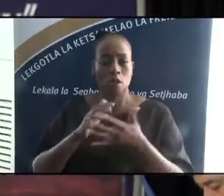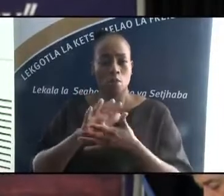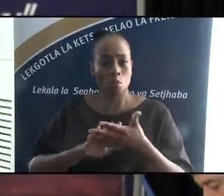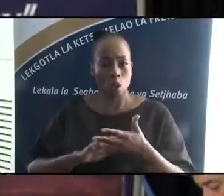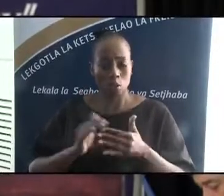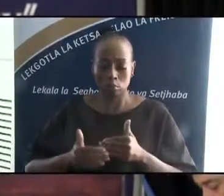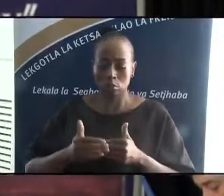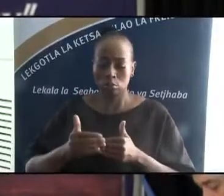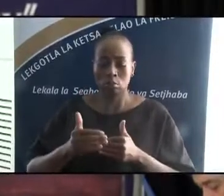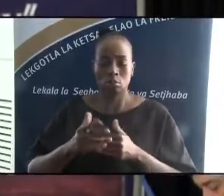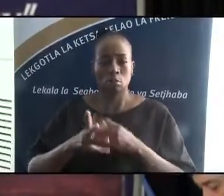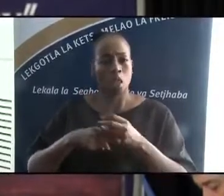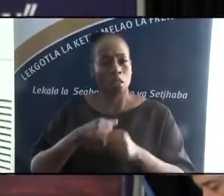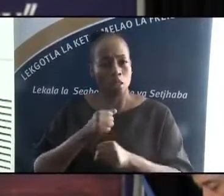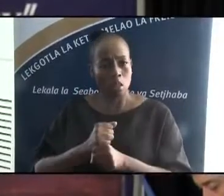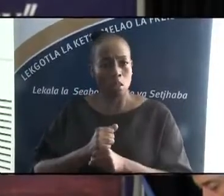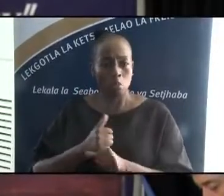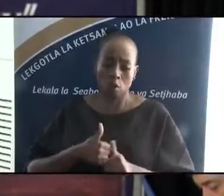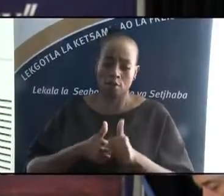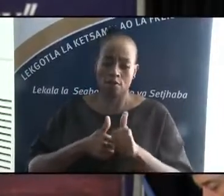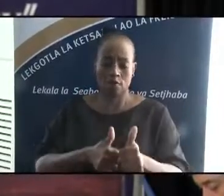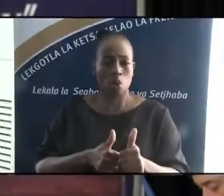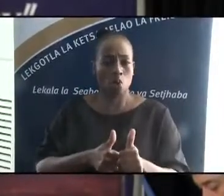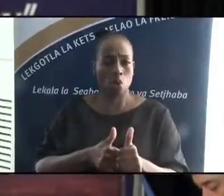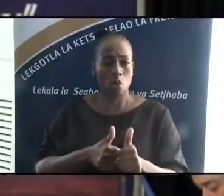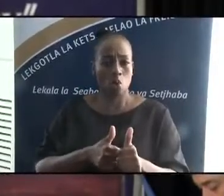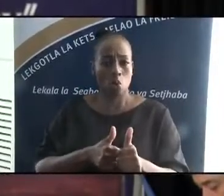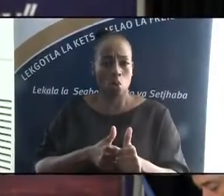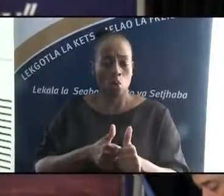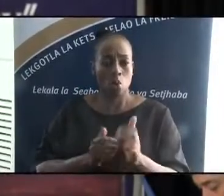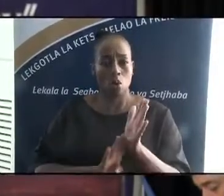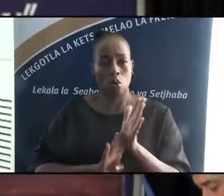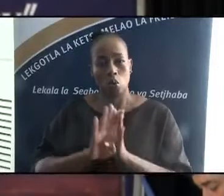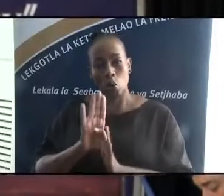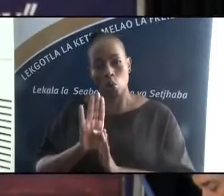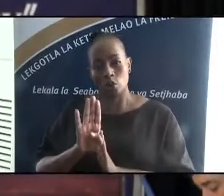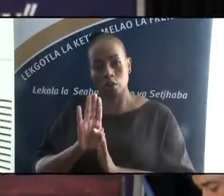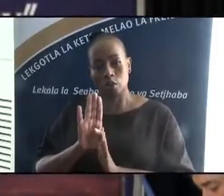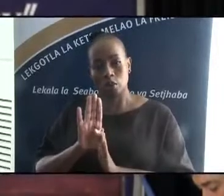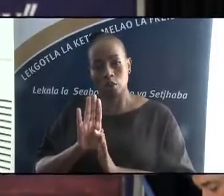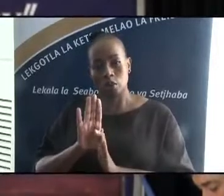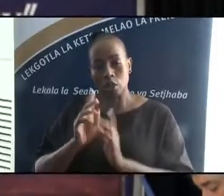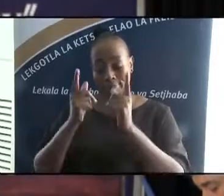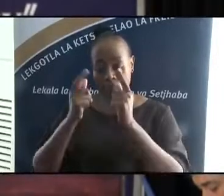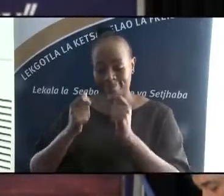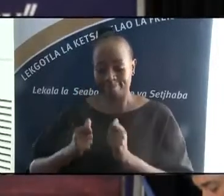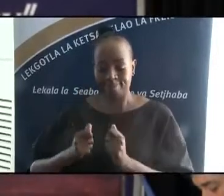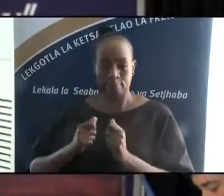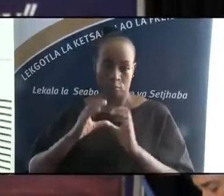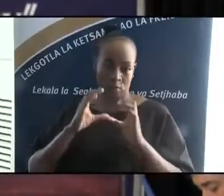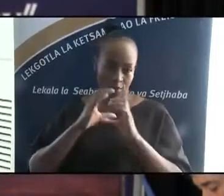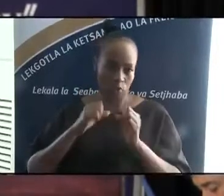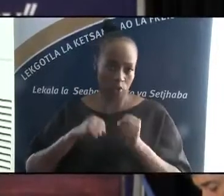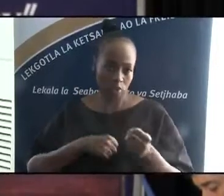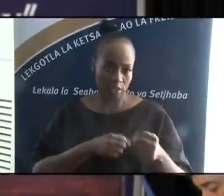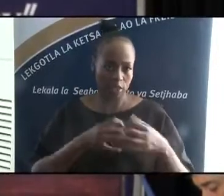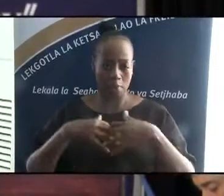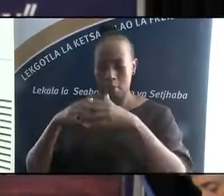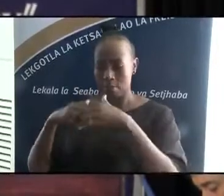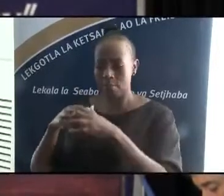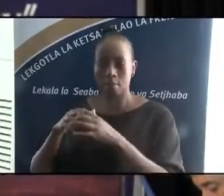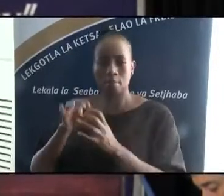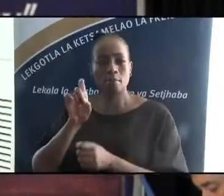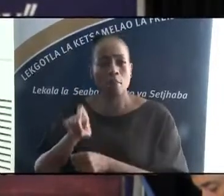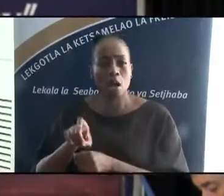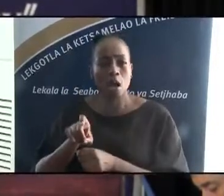period, strict adherence to conservative and growth-enhancing fiscal consolidation strategy, a